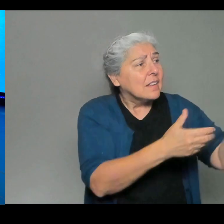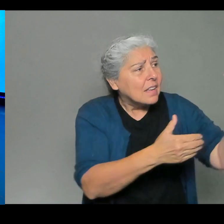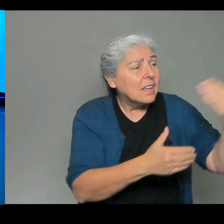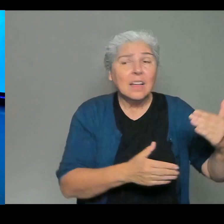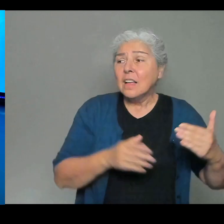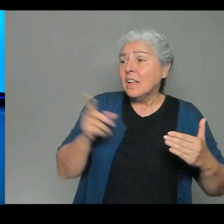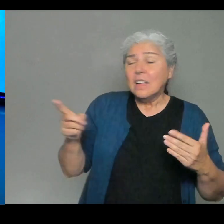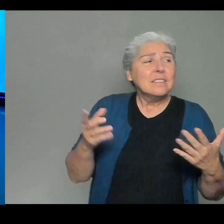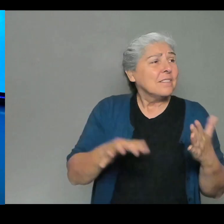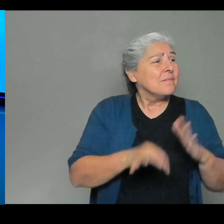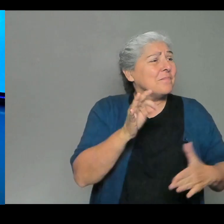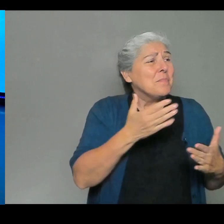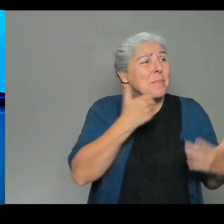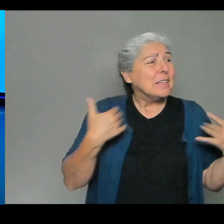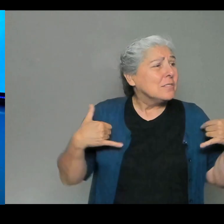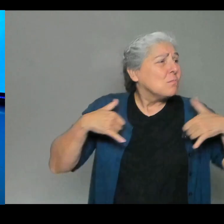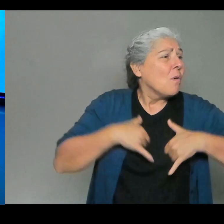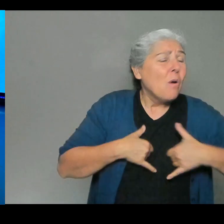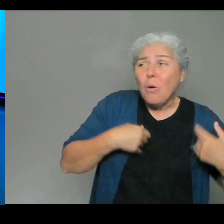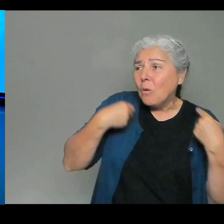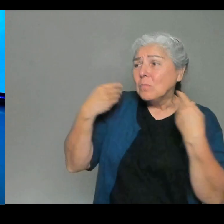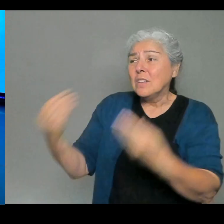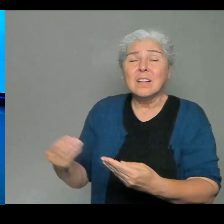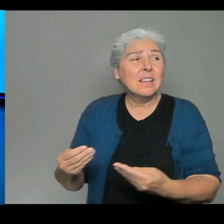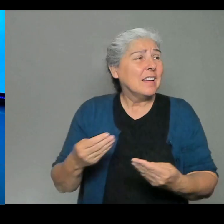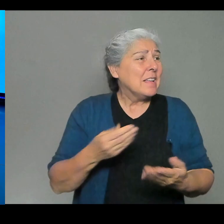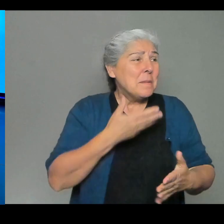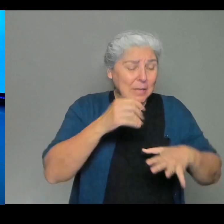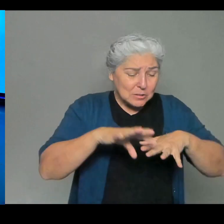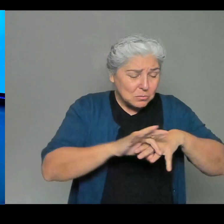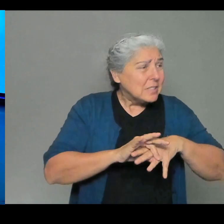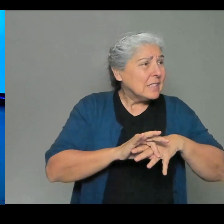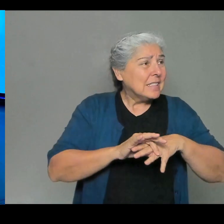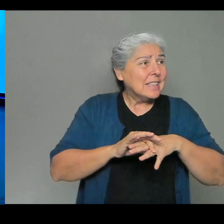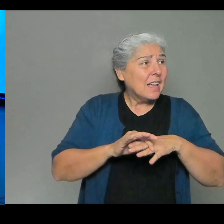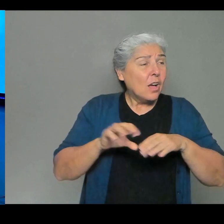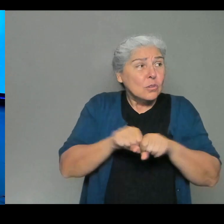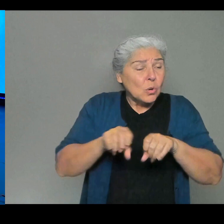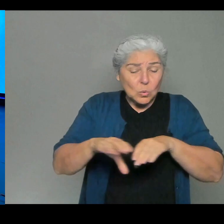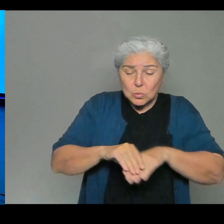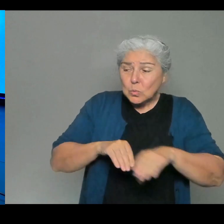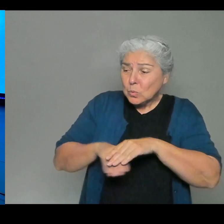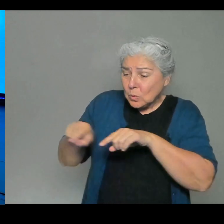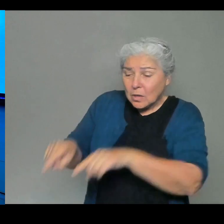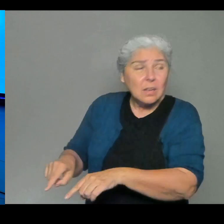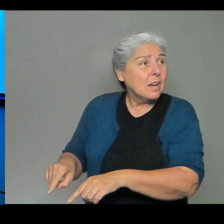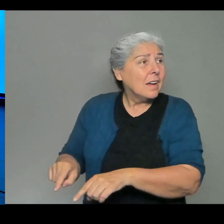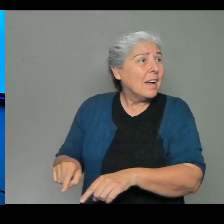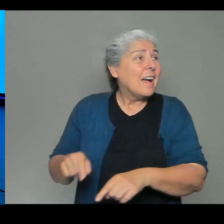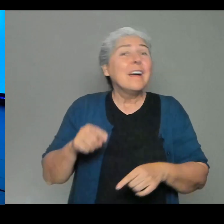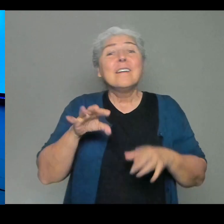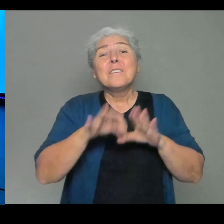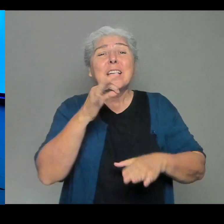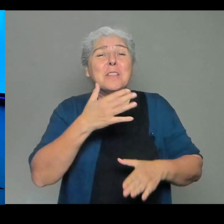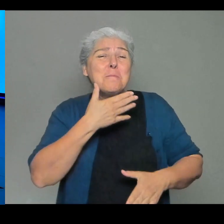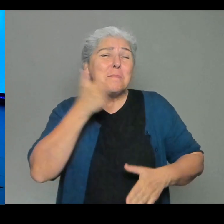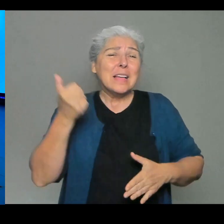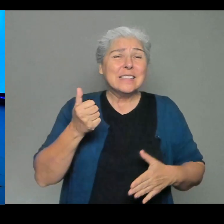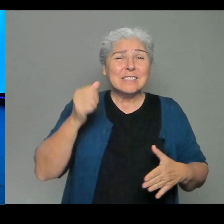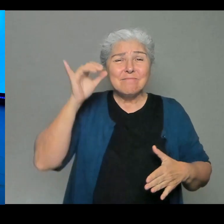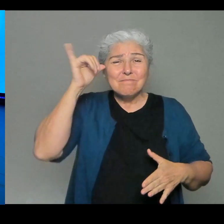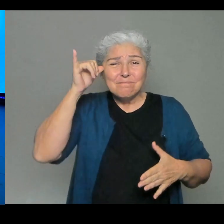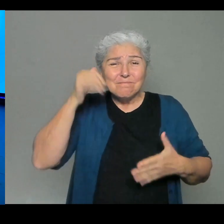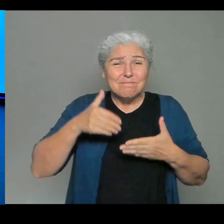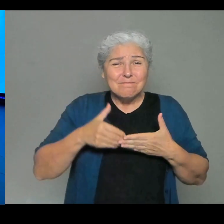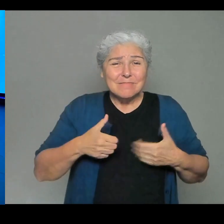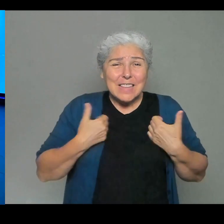put a ring on his hand and sandals on his feet and bring the fatted calf here and kill it and let us eat and be merry, for this my